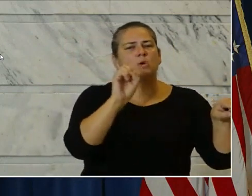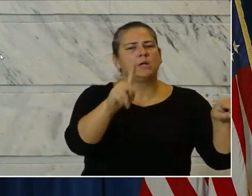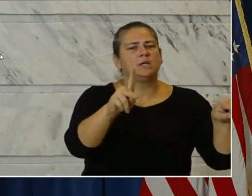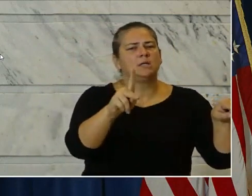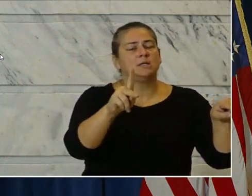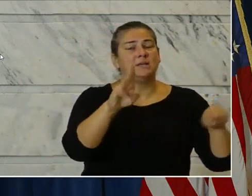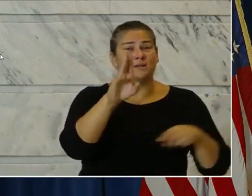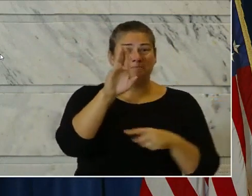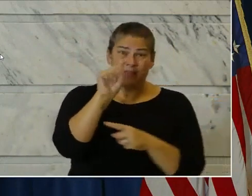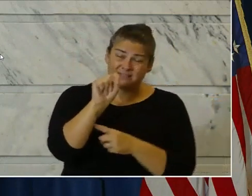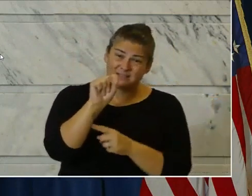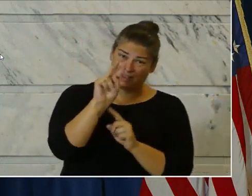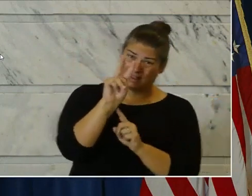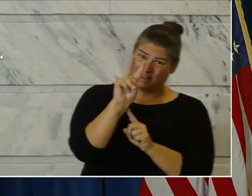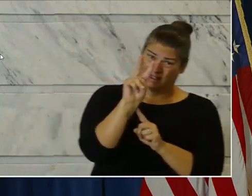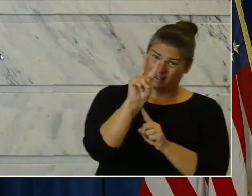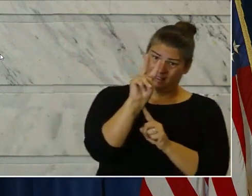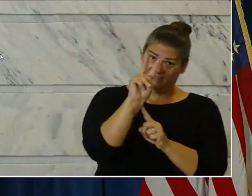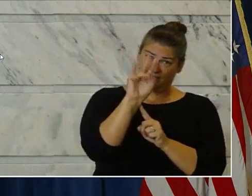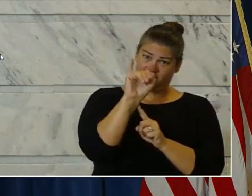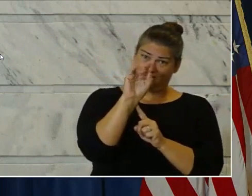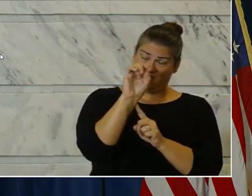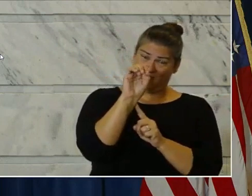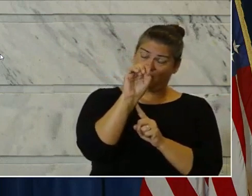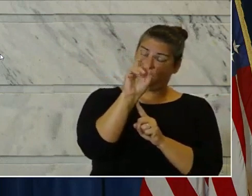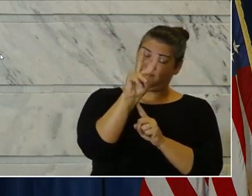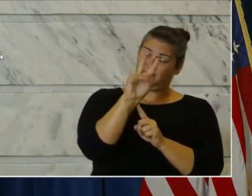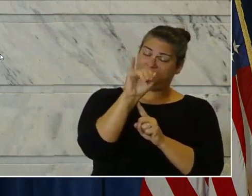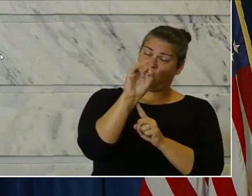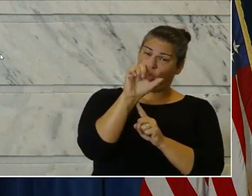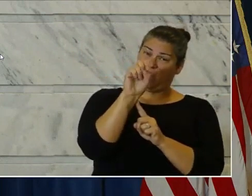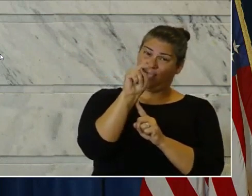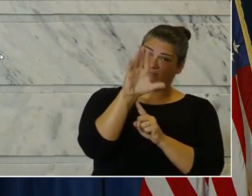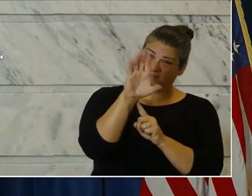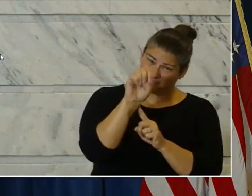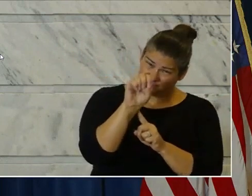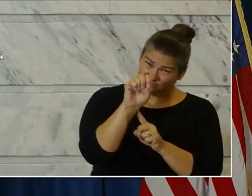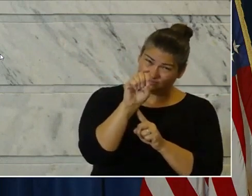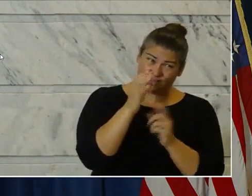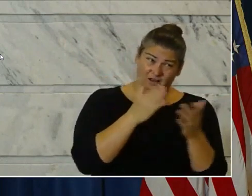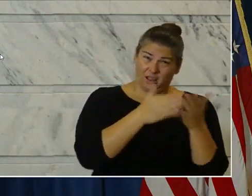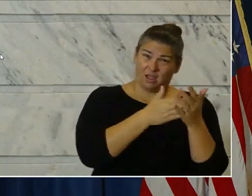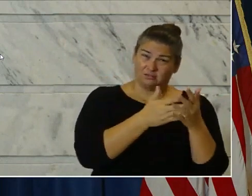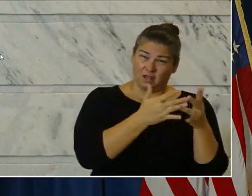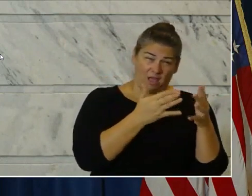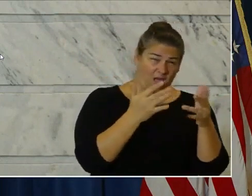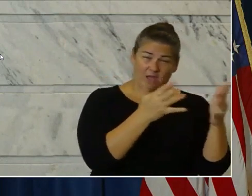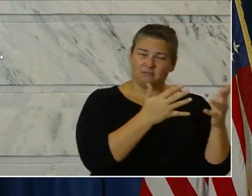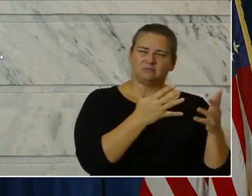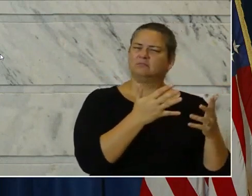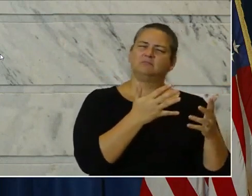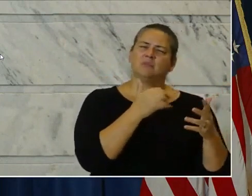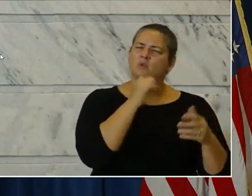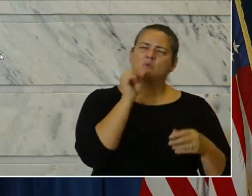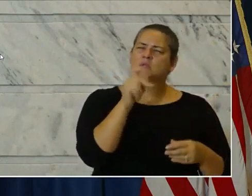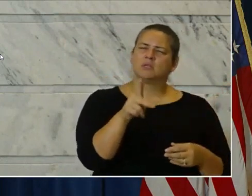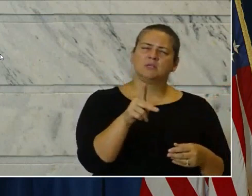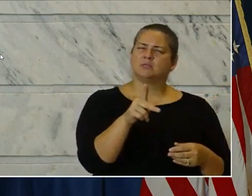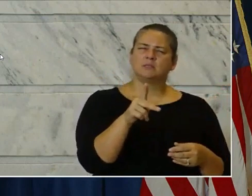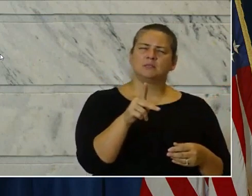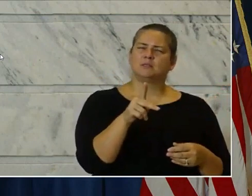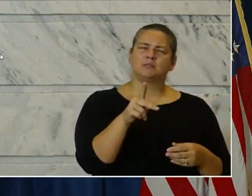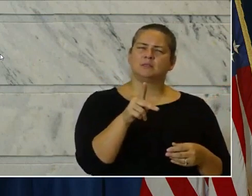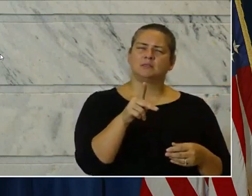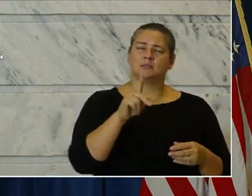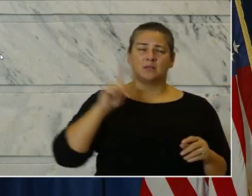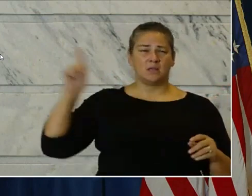I believe that we can always look back and evaluate. It's hard to Monday morning quarterback. My goal,